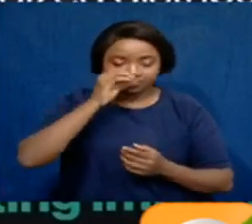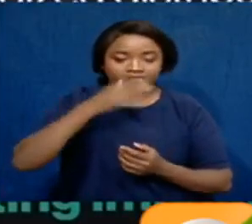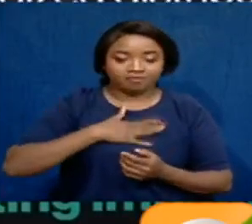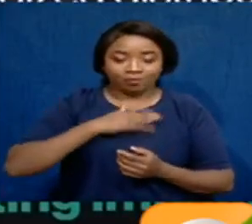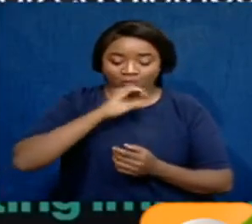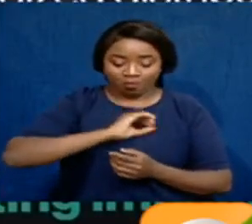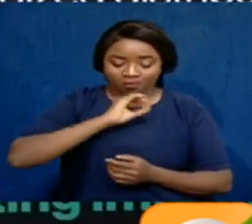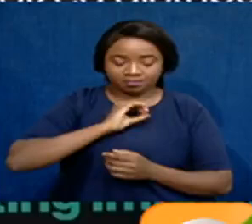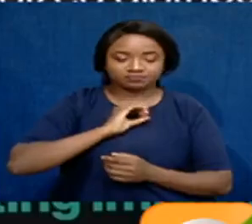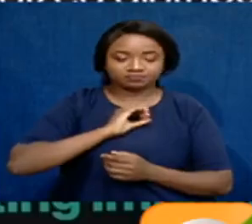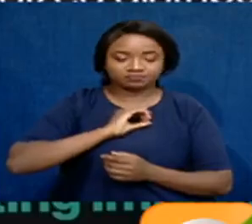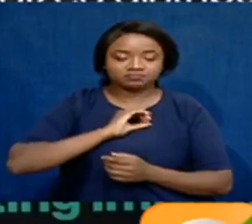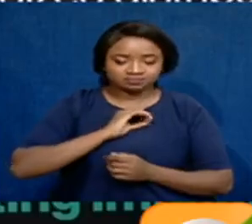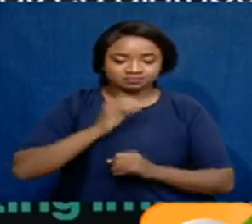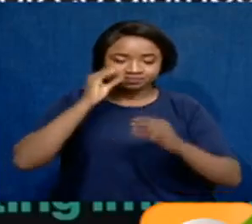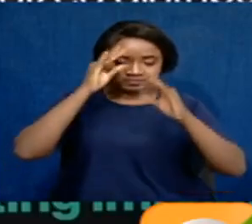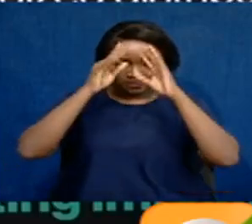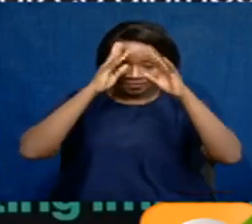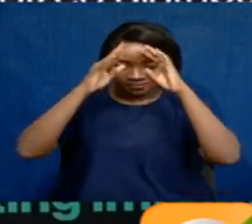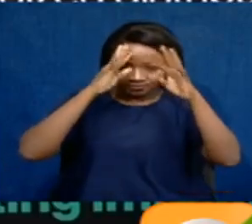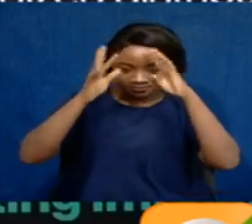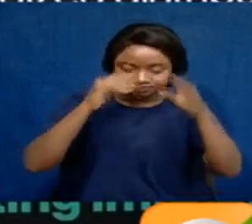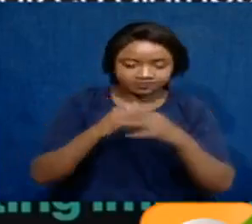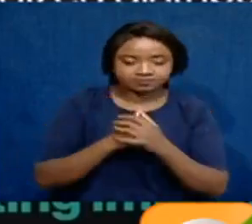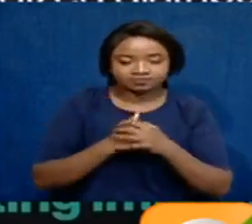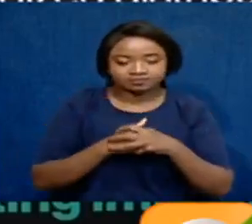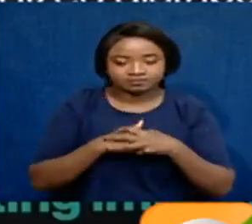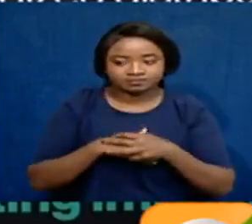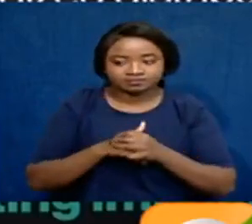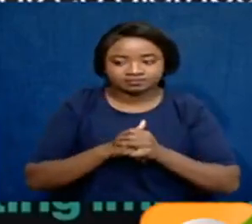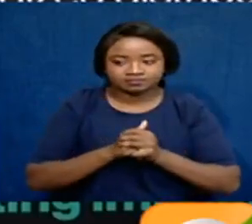as creativity, but also as an income when